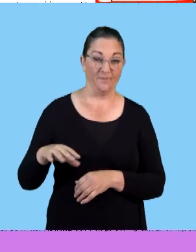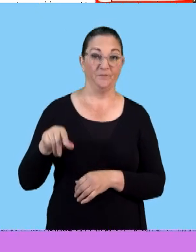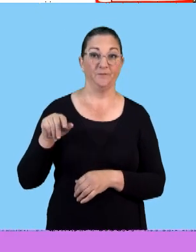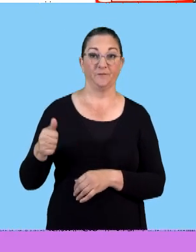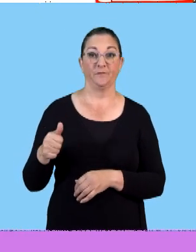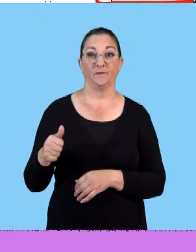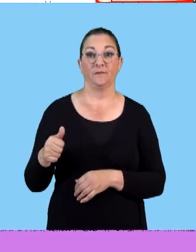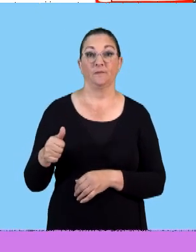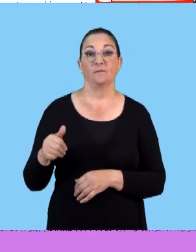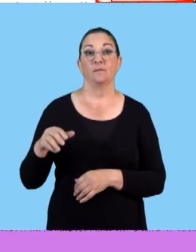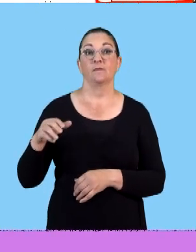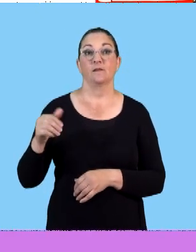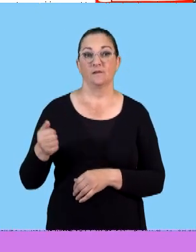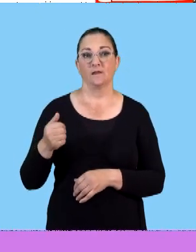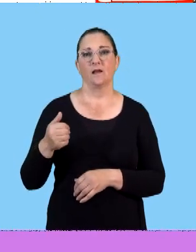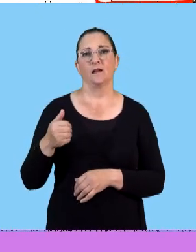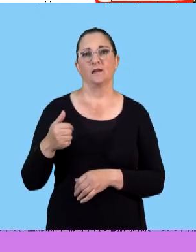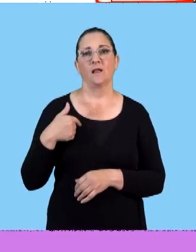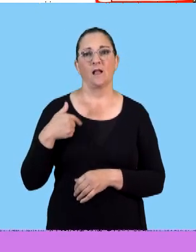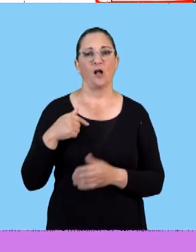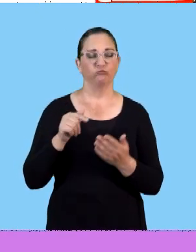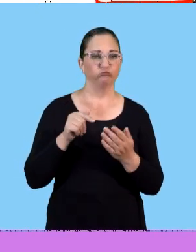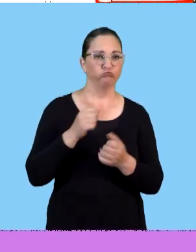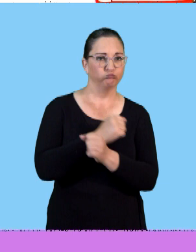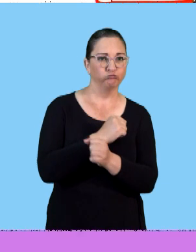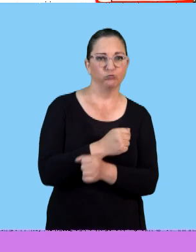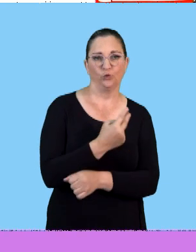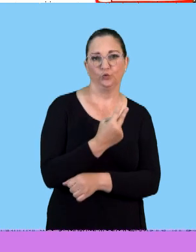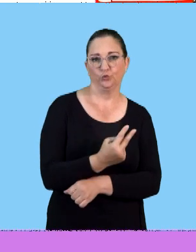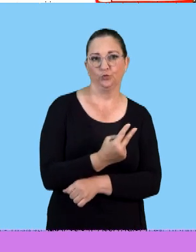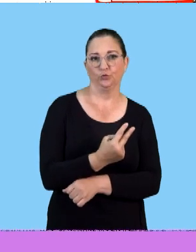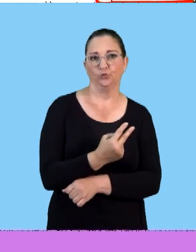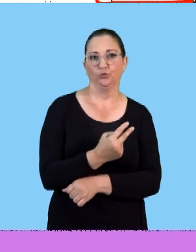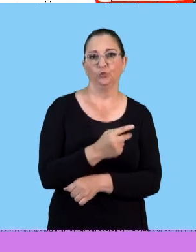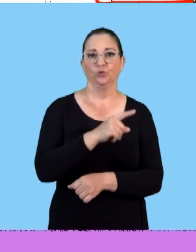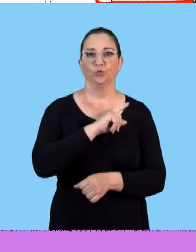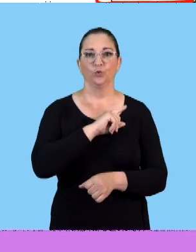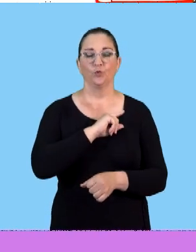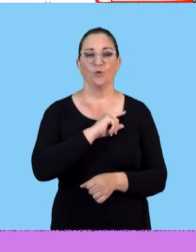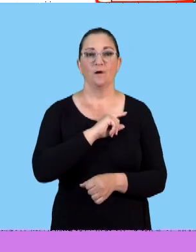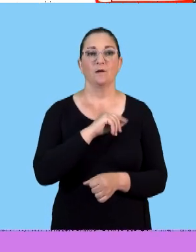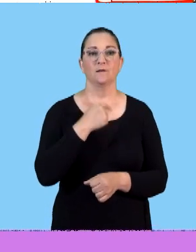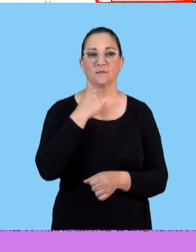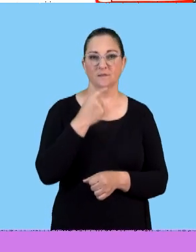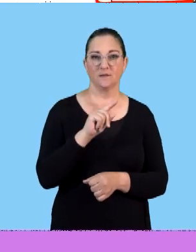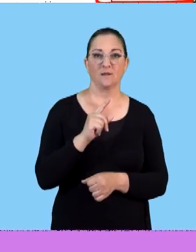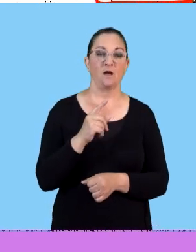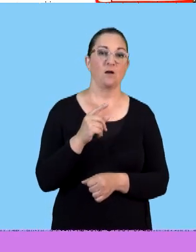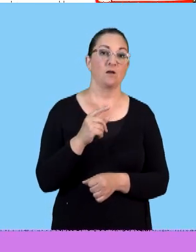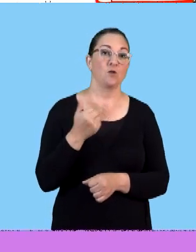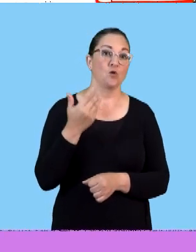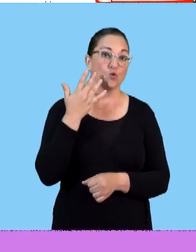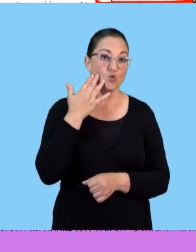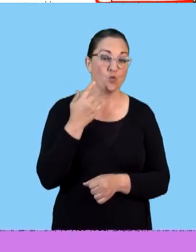the fabric, right, the rectangular side. And then I multiply that by 2 because it says if Marcus cuts